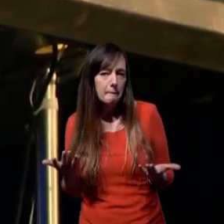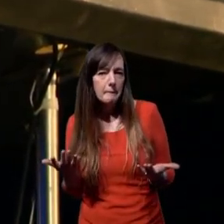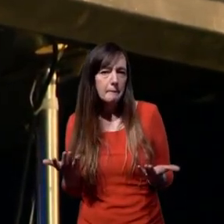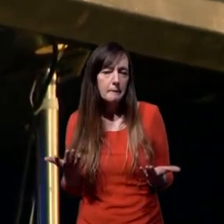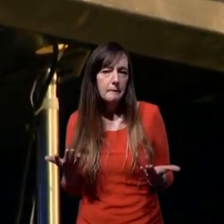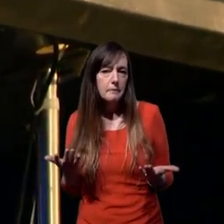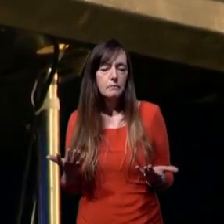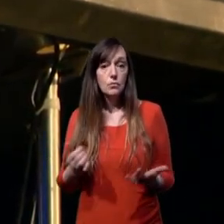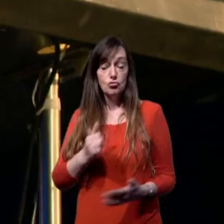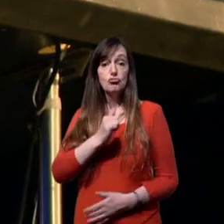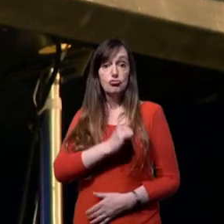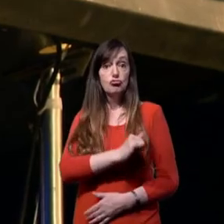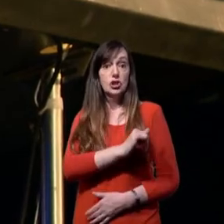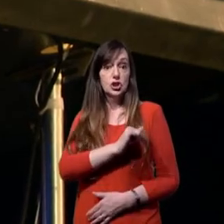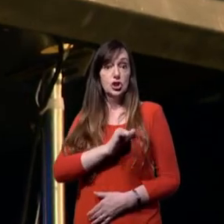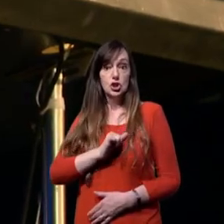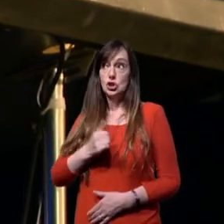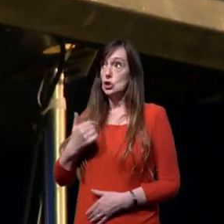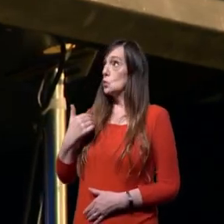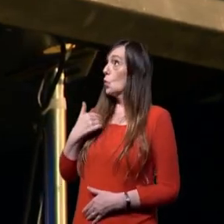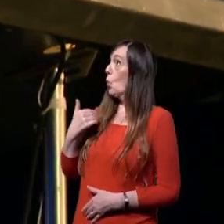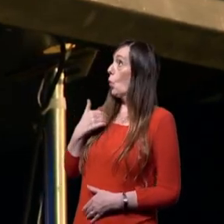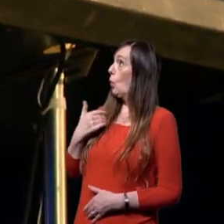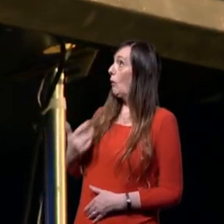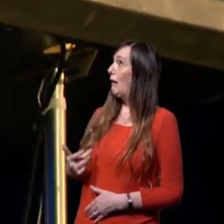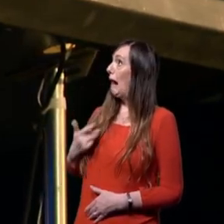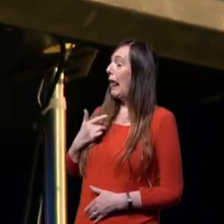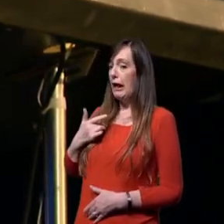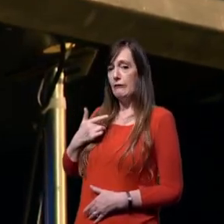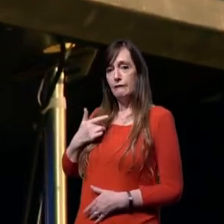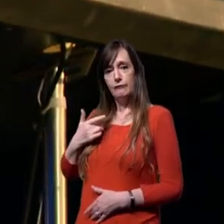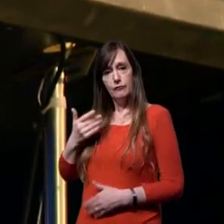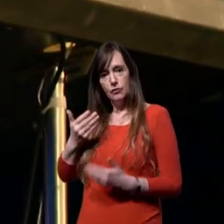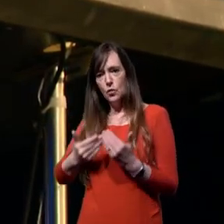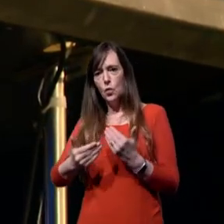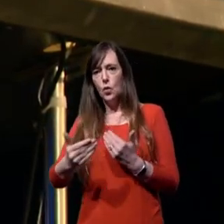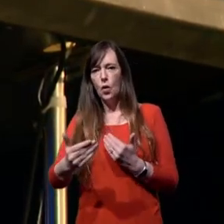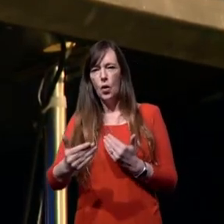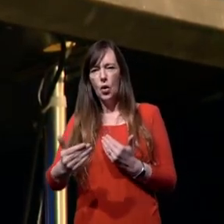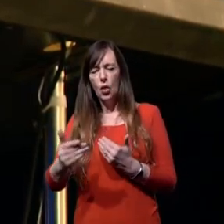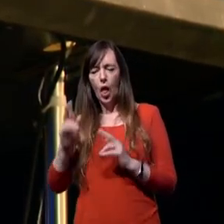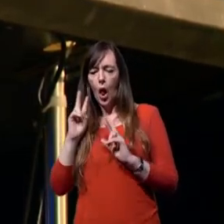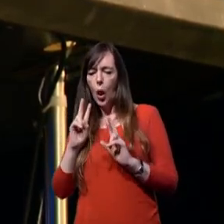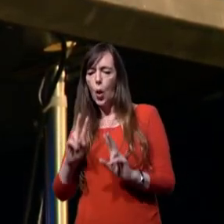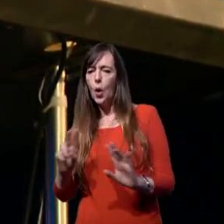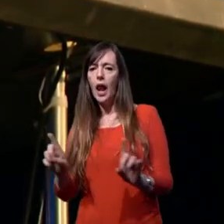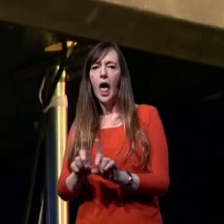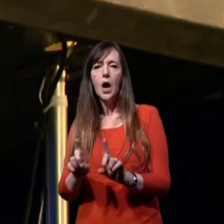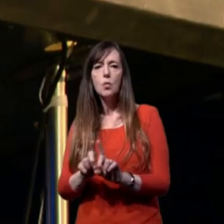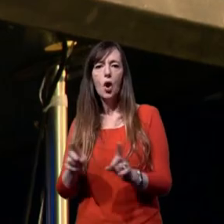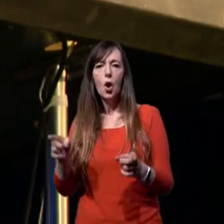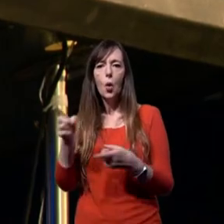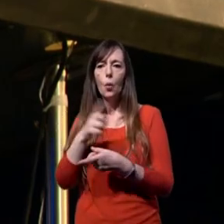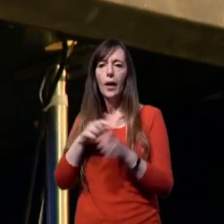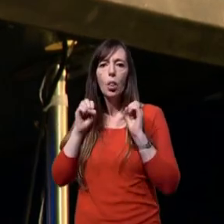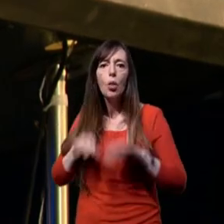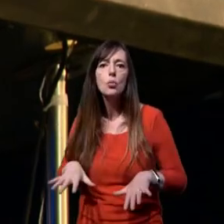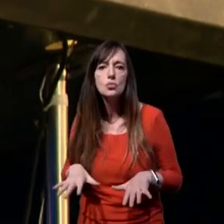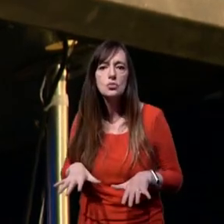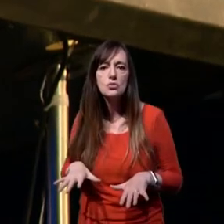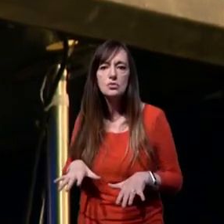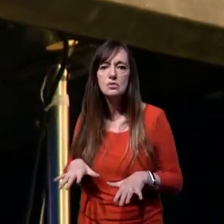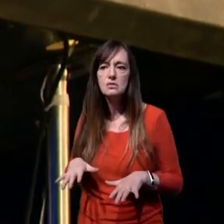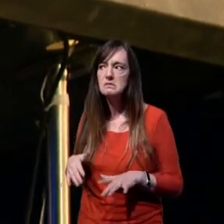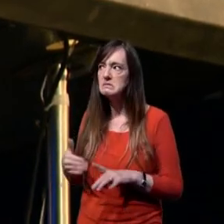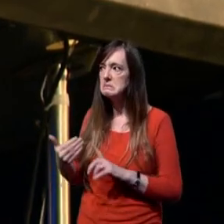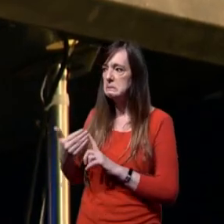Christians are called to live a life that means we often look like losers. And if you